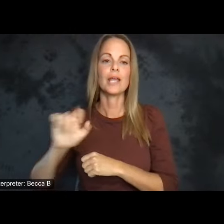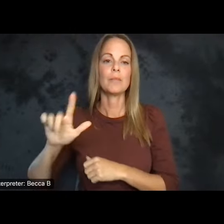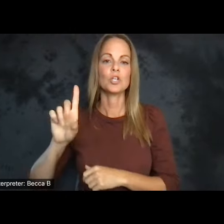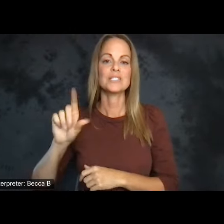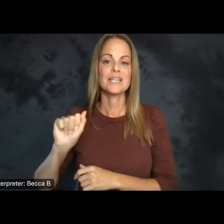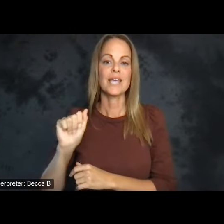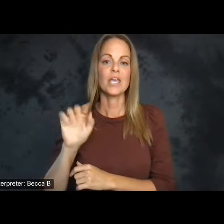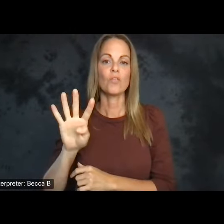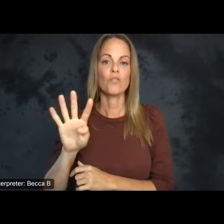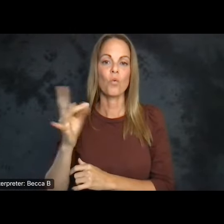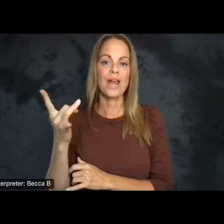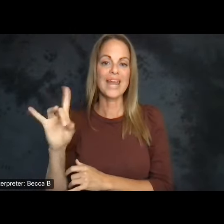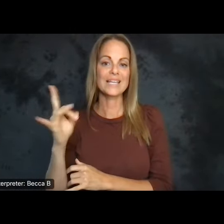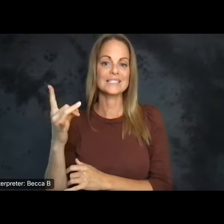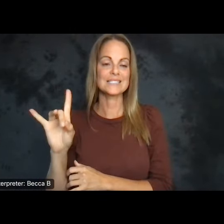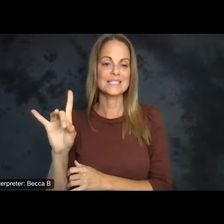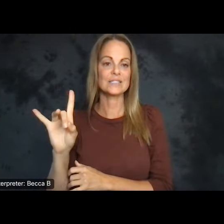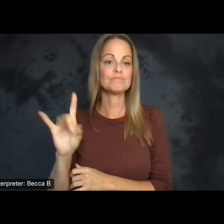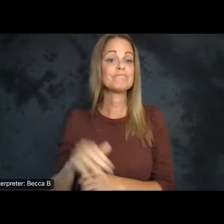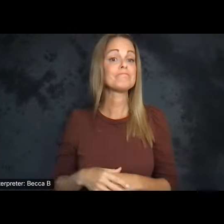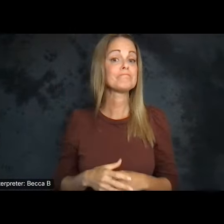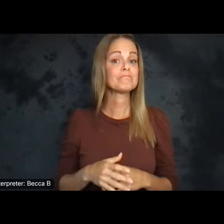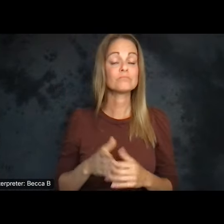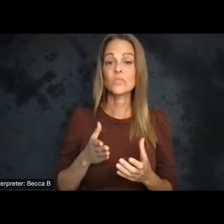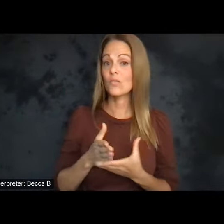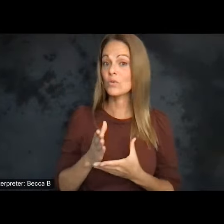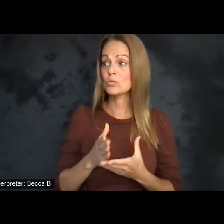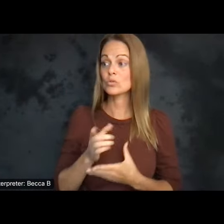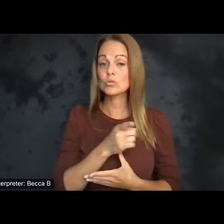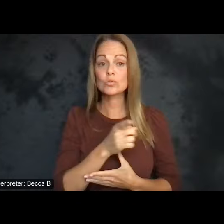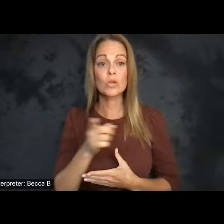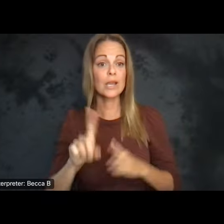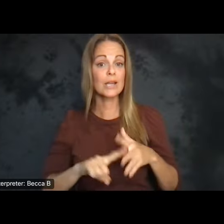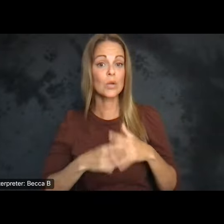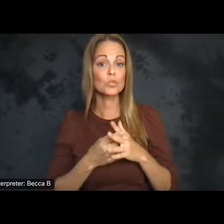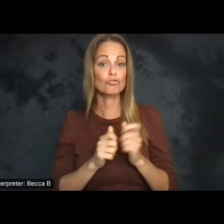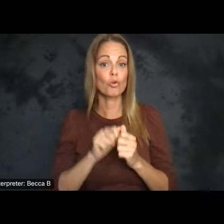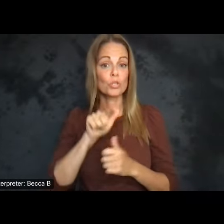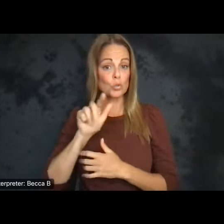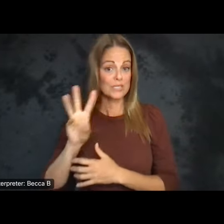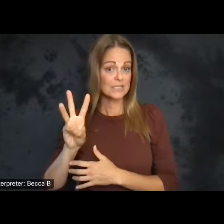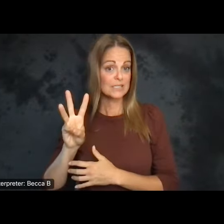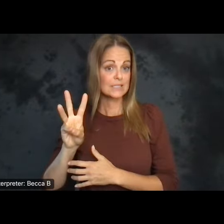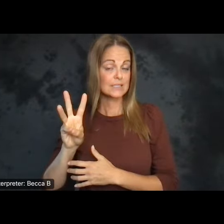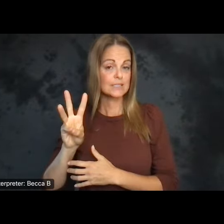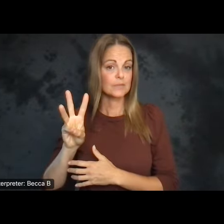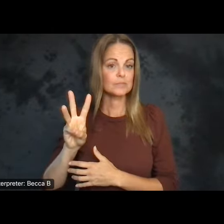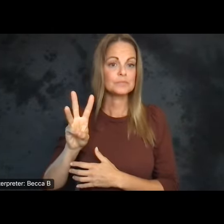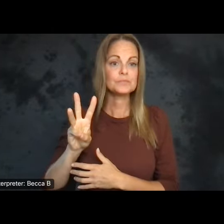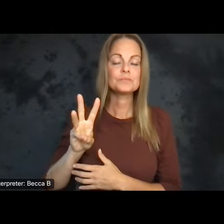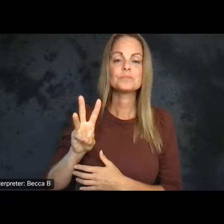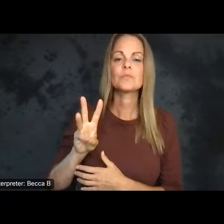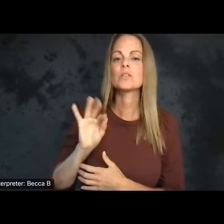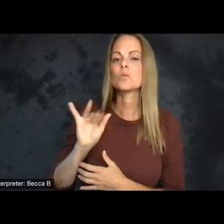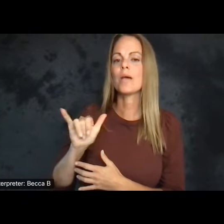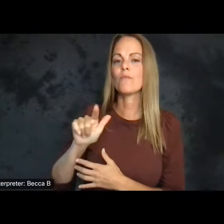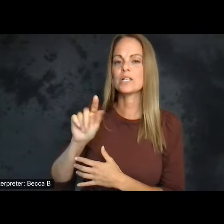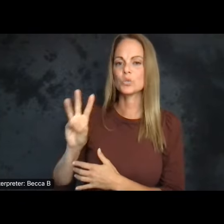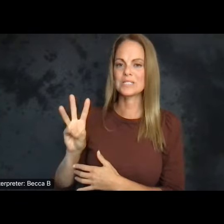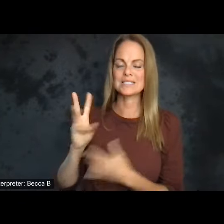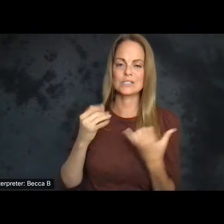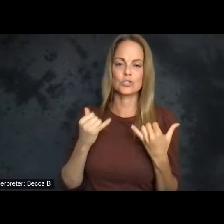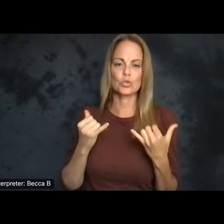you. If it's okay with the chair and the committee, I would start with 26. Okay, in FY26, what we're